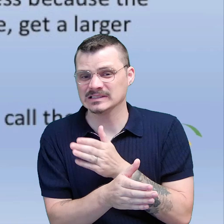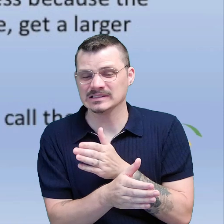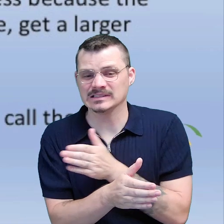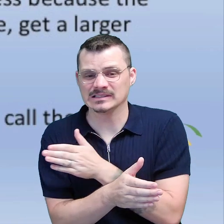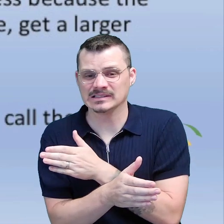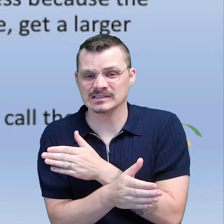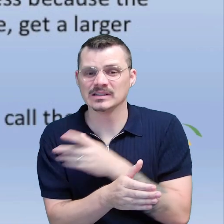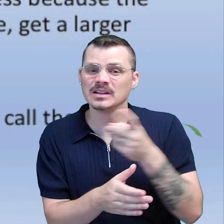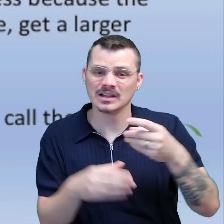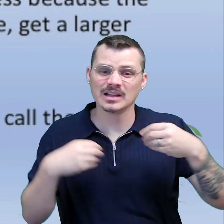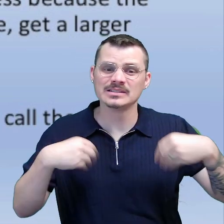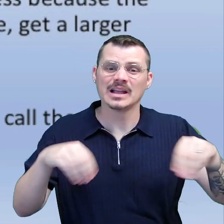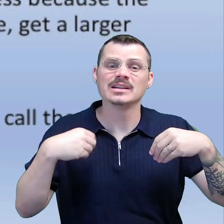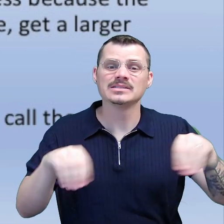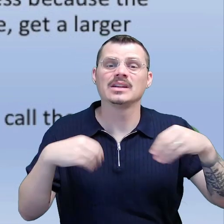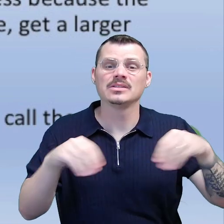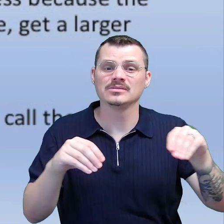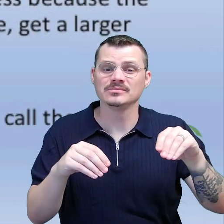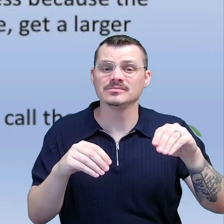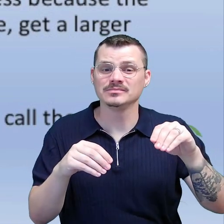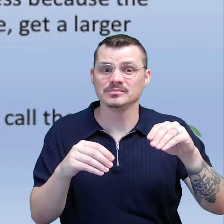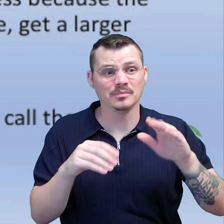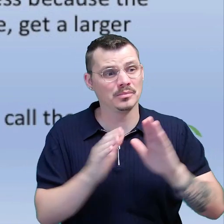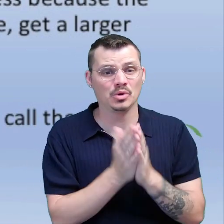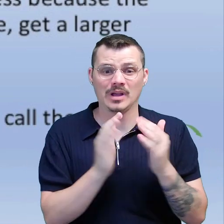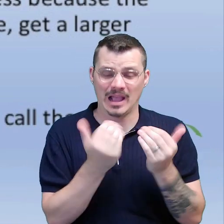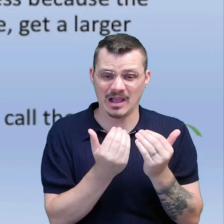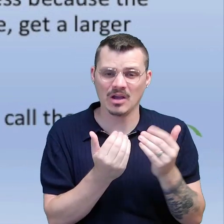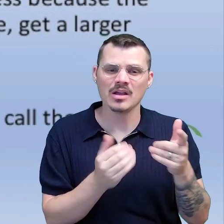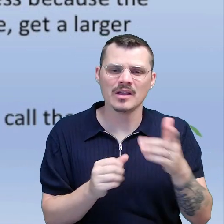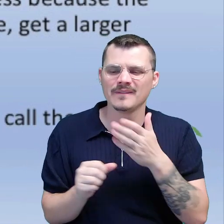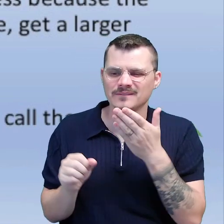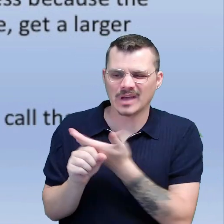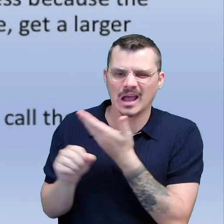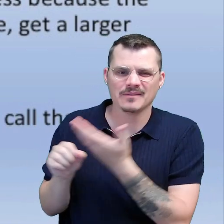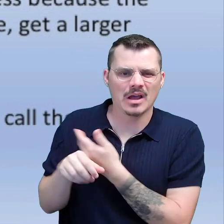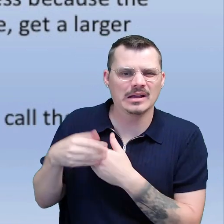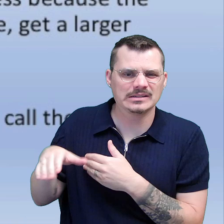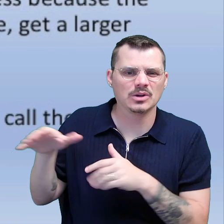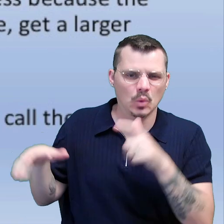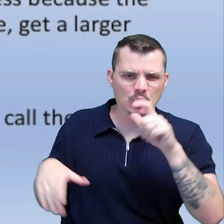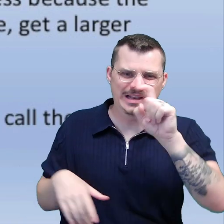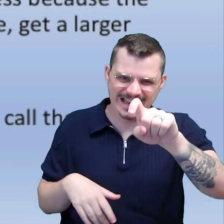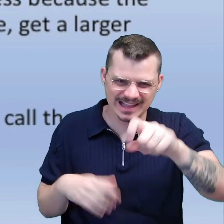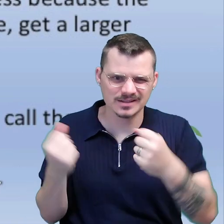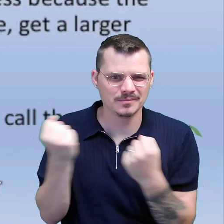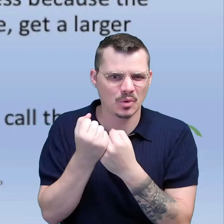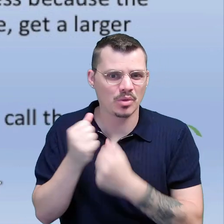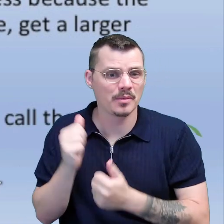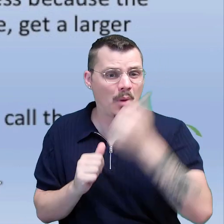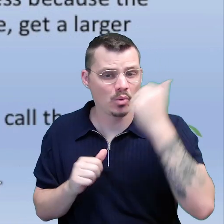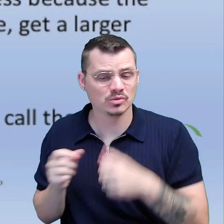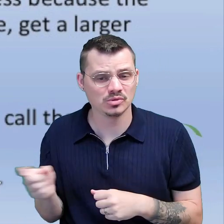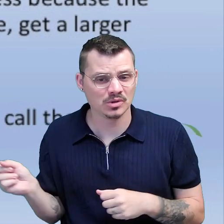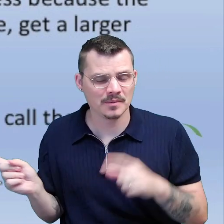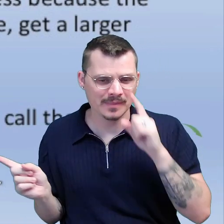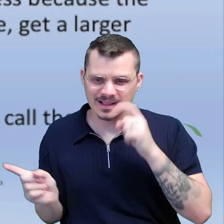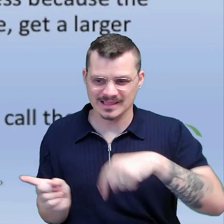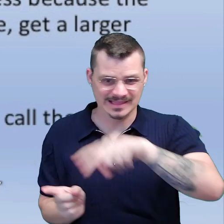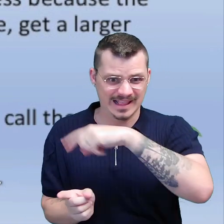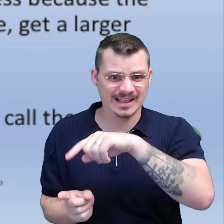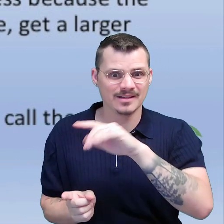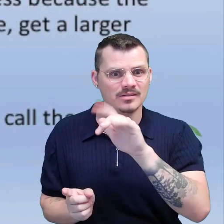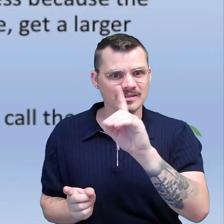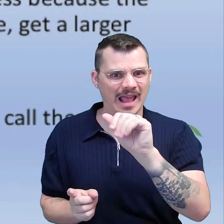book, they start firing the people that might need the support the most, because those people